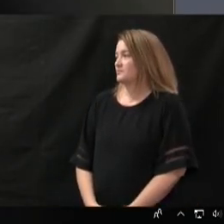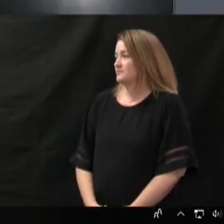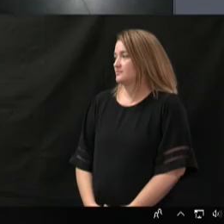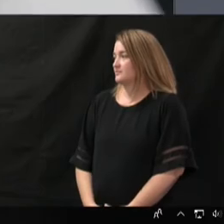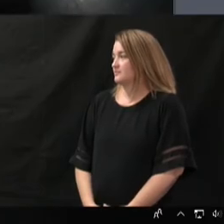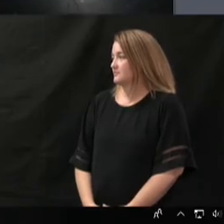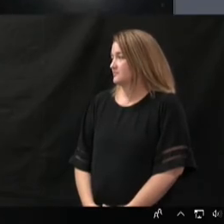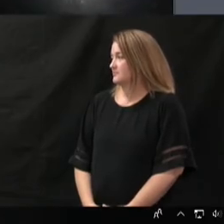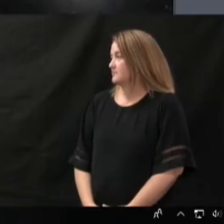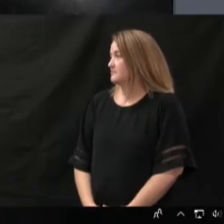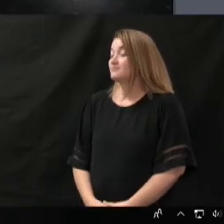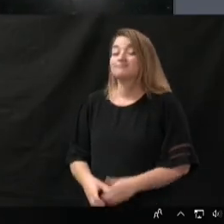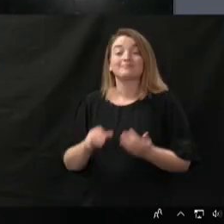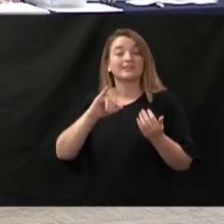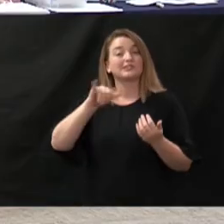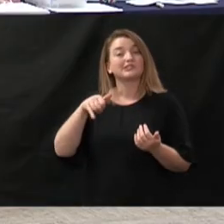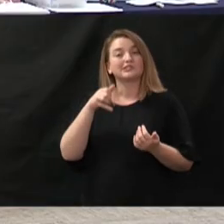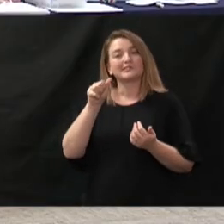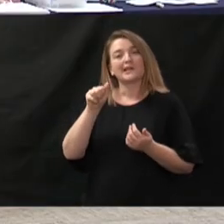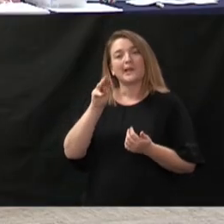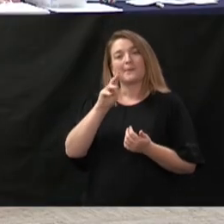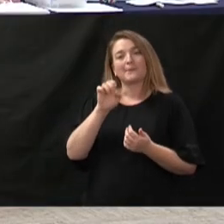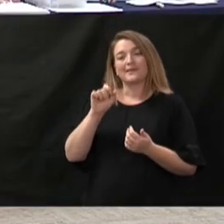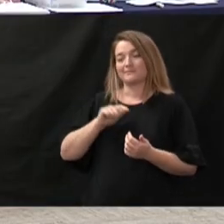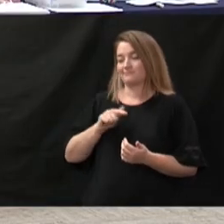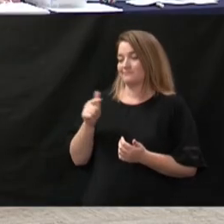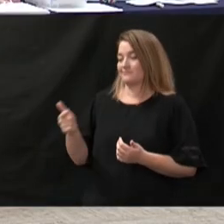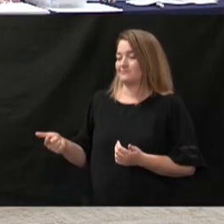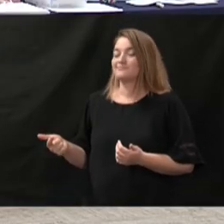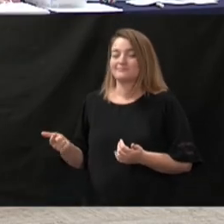Okay, Miss Jamie, take it away with morphology.